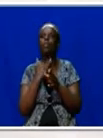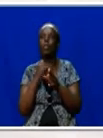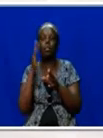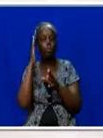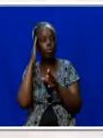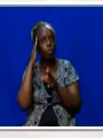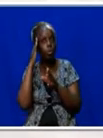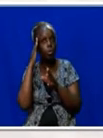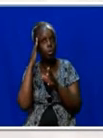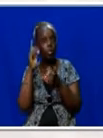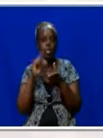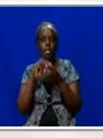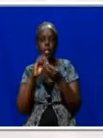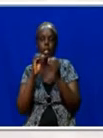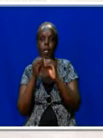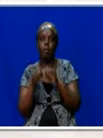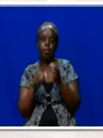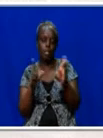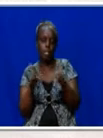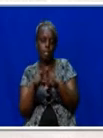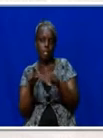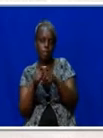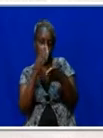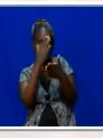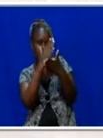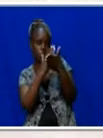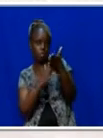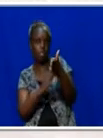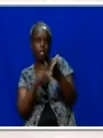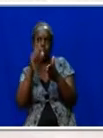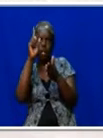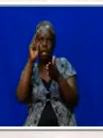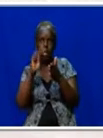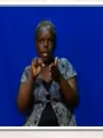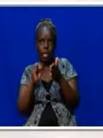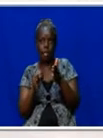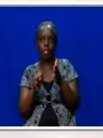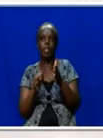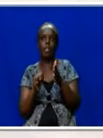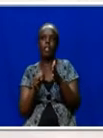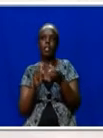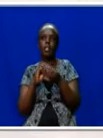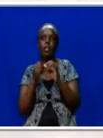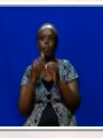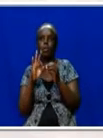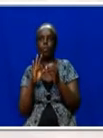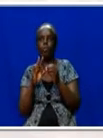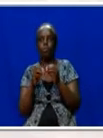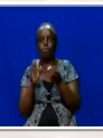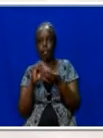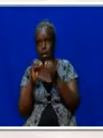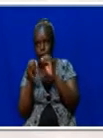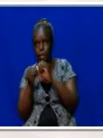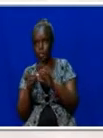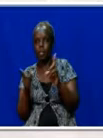point that lies in this position. The position is n, where n is the number of data points, plus 1,